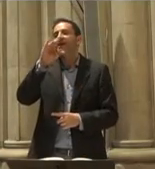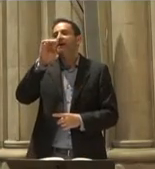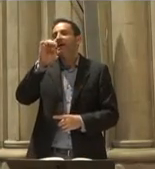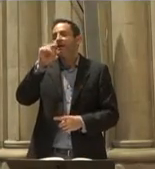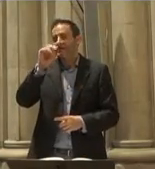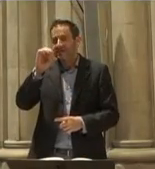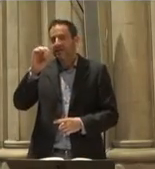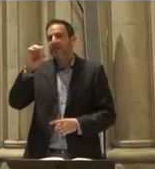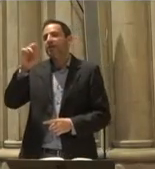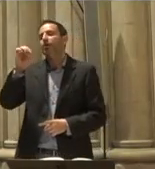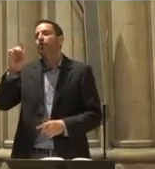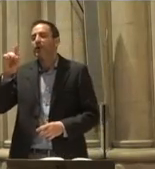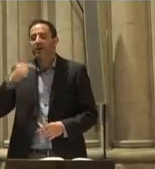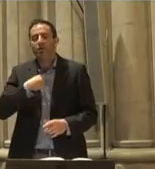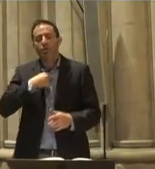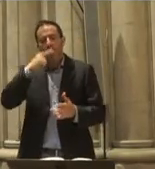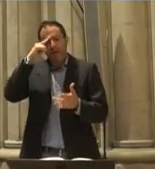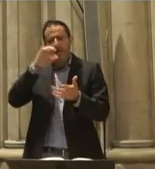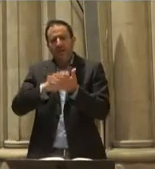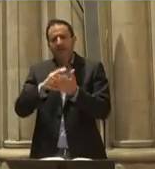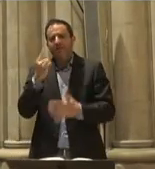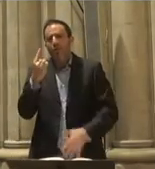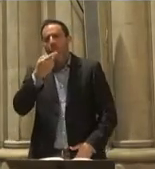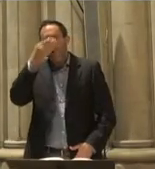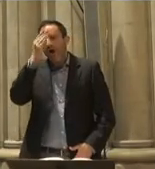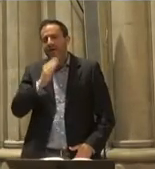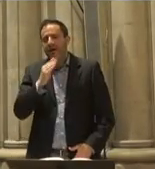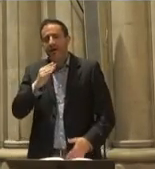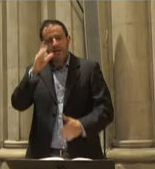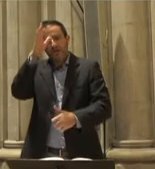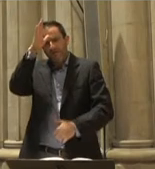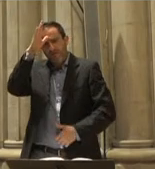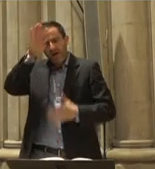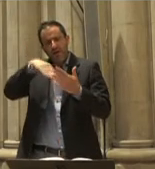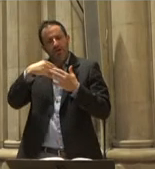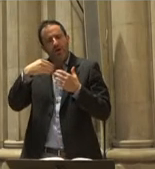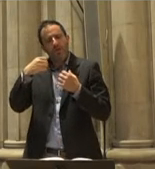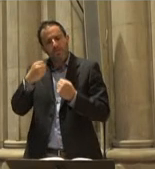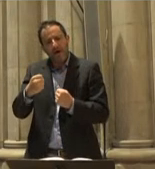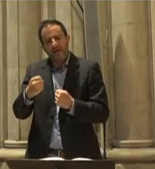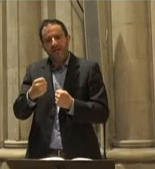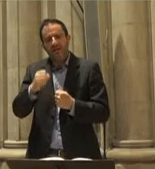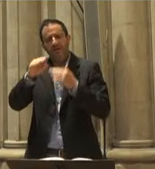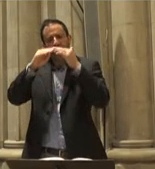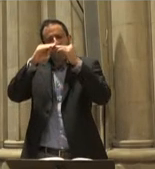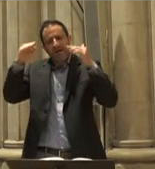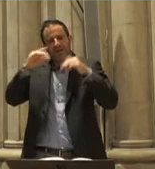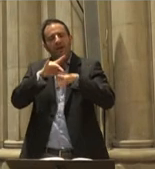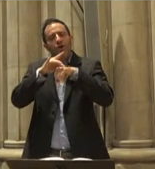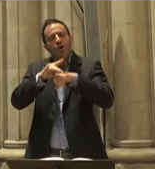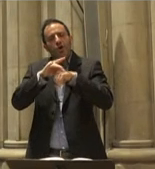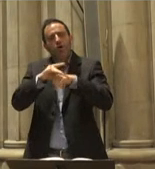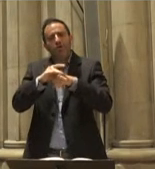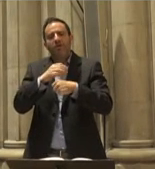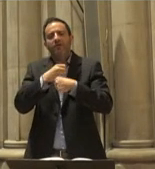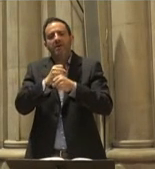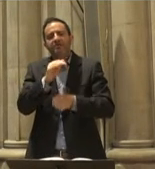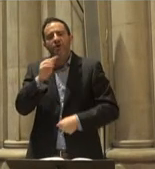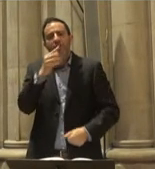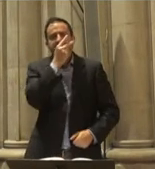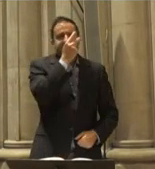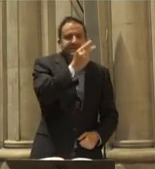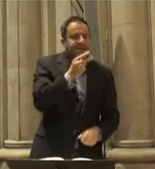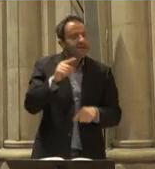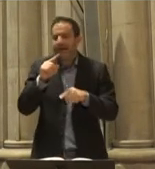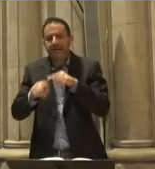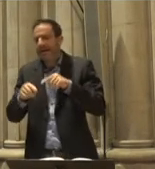We believe in one God, the Father, the Almighty, maker of heaven and earth, of all that is seen